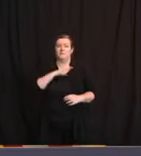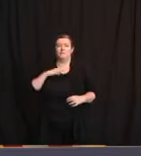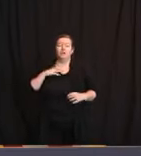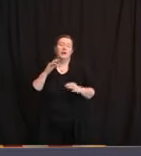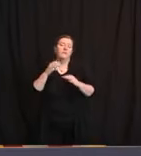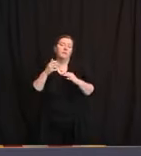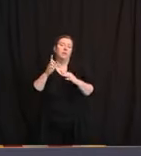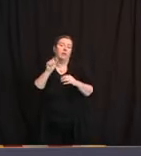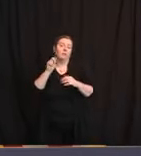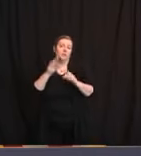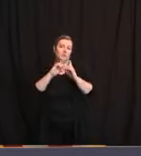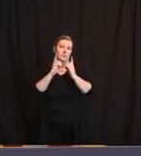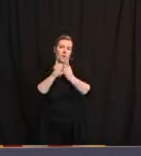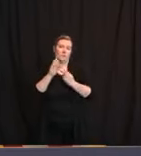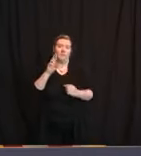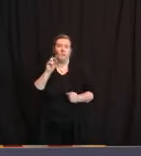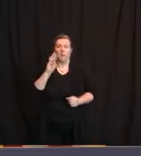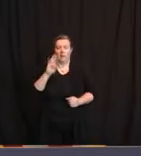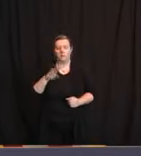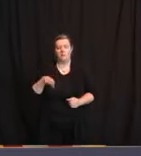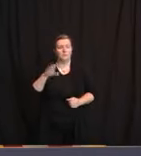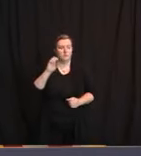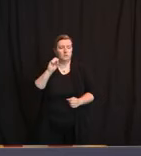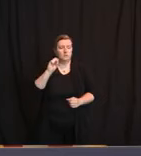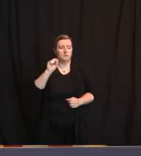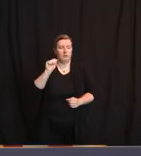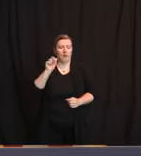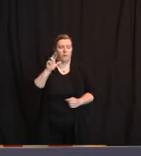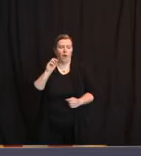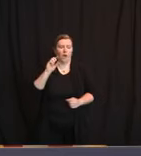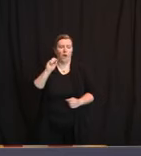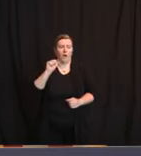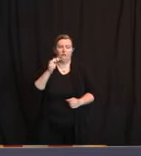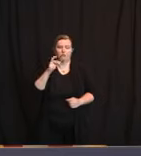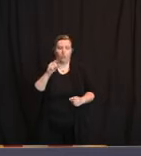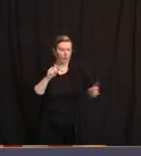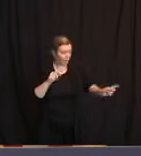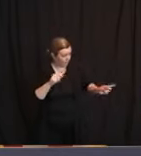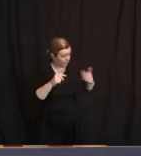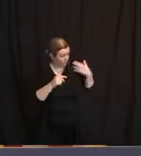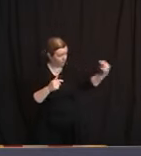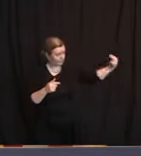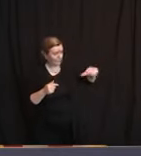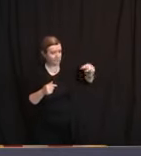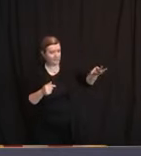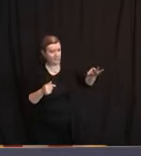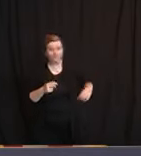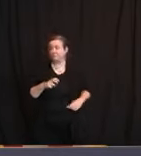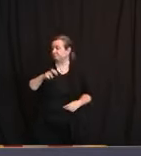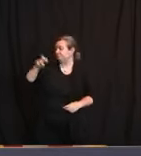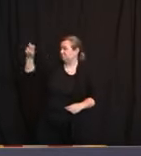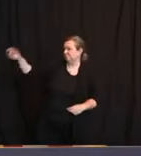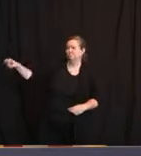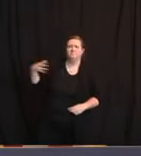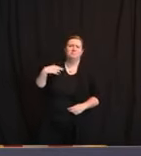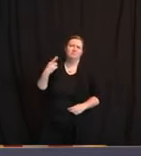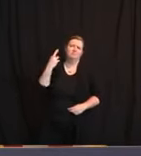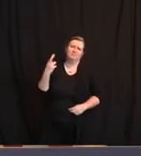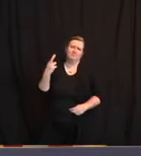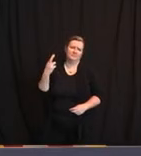Rob Acero-Angelo, is back with us. Great to have you, Rob. And to my far right, a very good friend, Cape May County